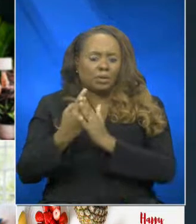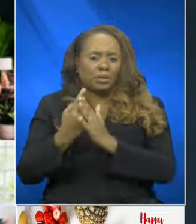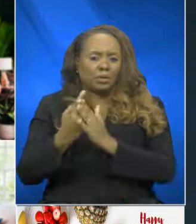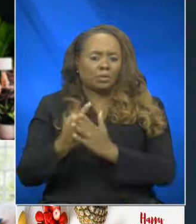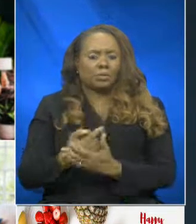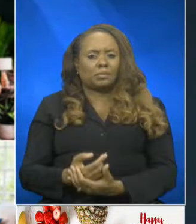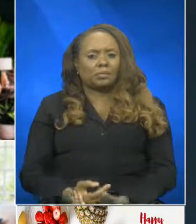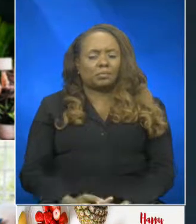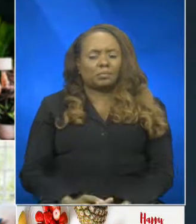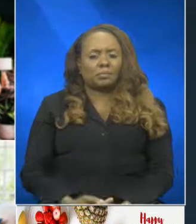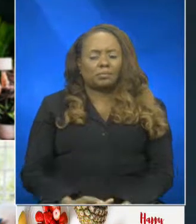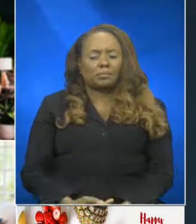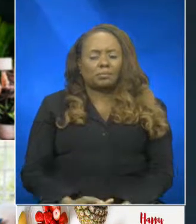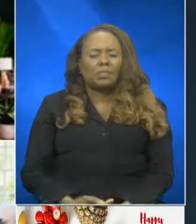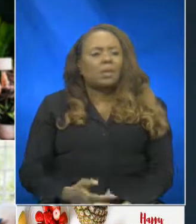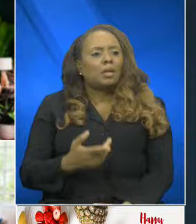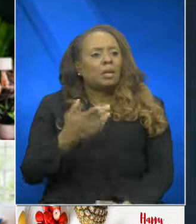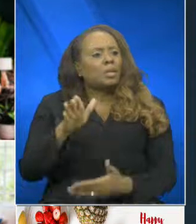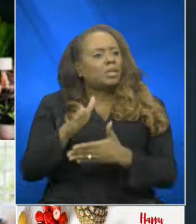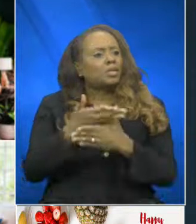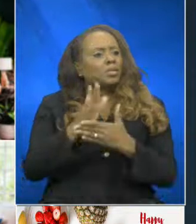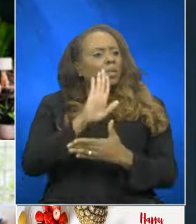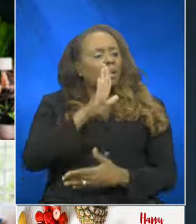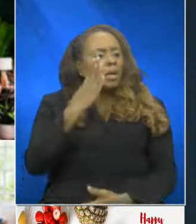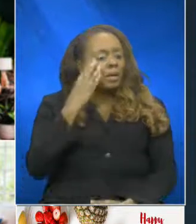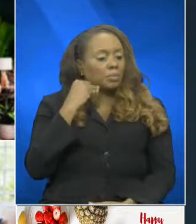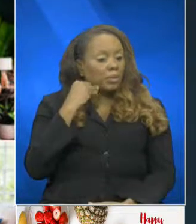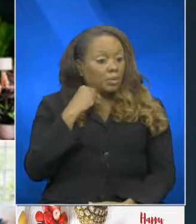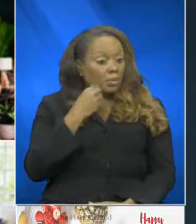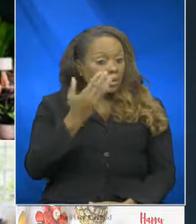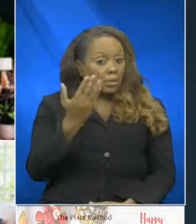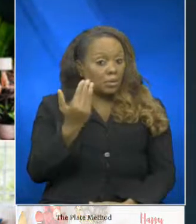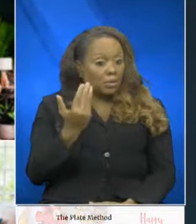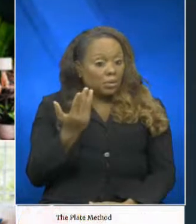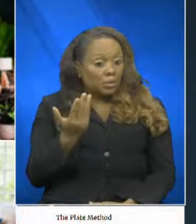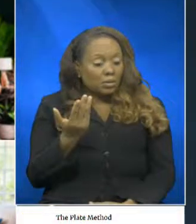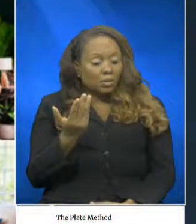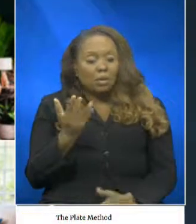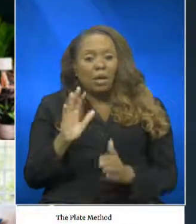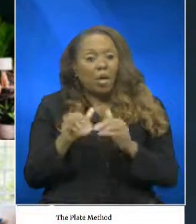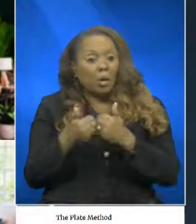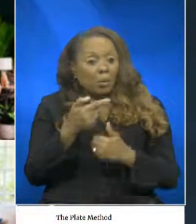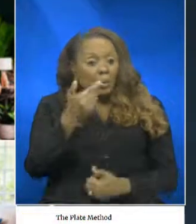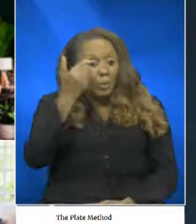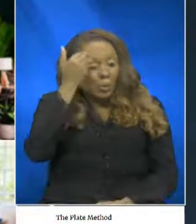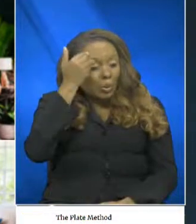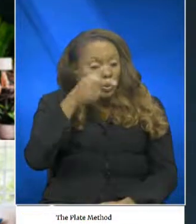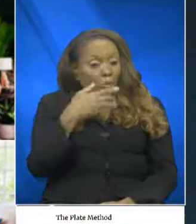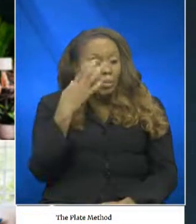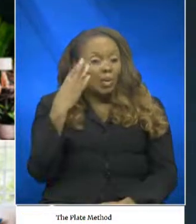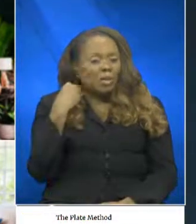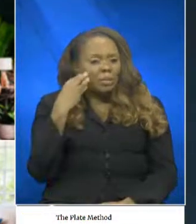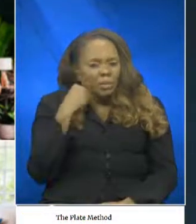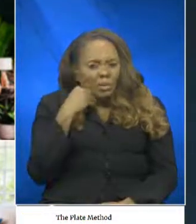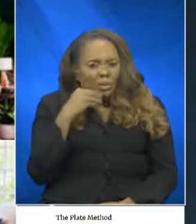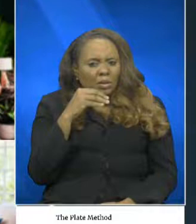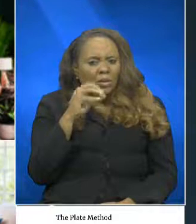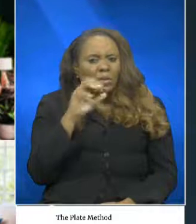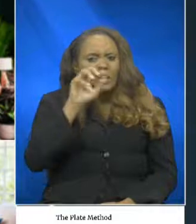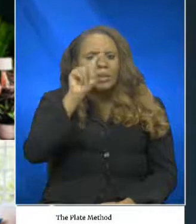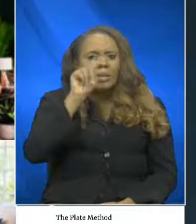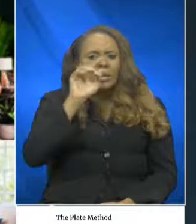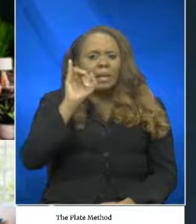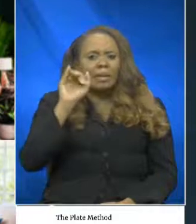So, caller, would you like to share your experience with us? How did you know that you were having a